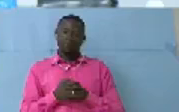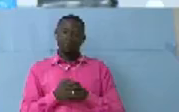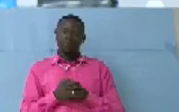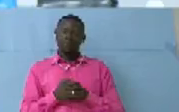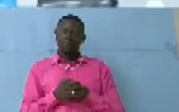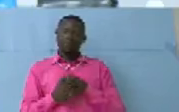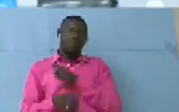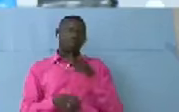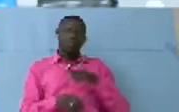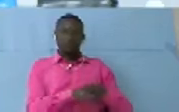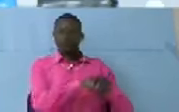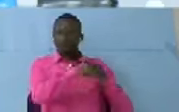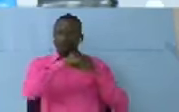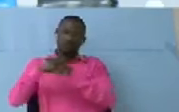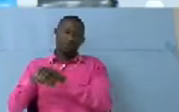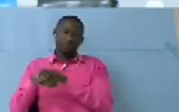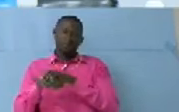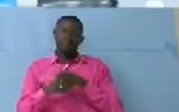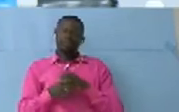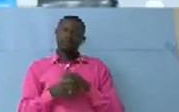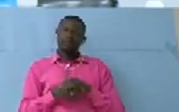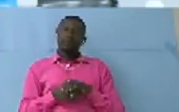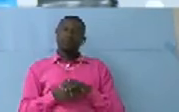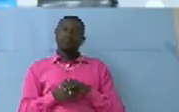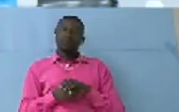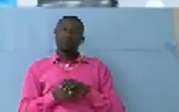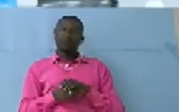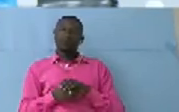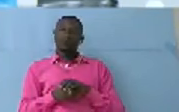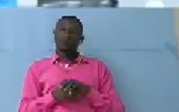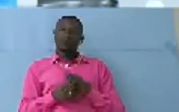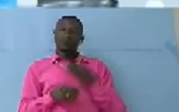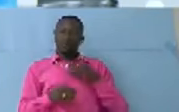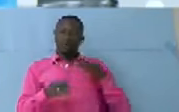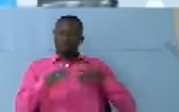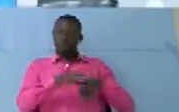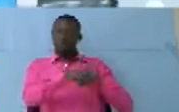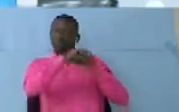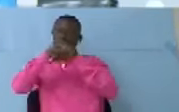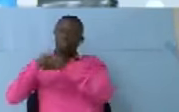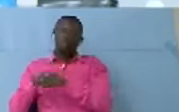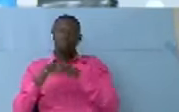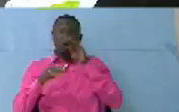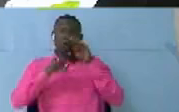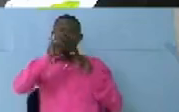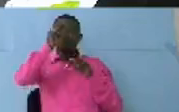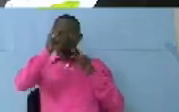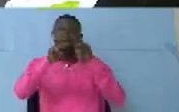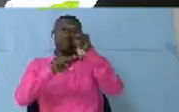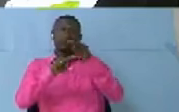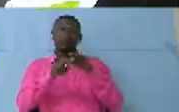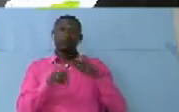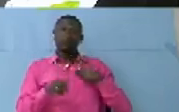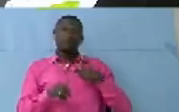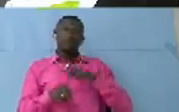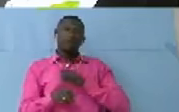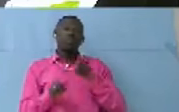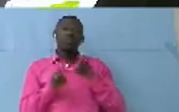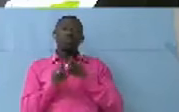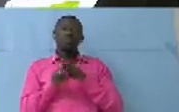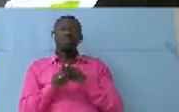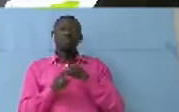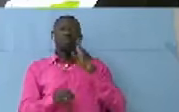Yenchika. They took me. So yen samba bunya osanto. They took me upstairs. Nin kafu bayo. Myself